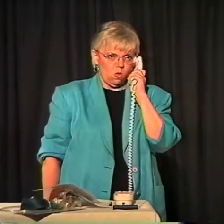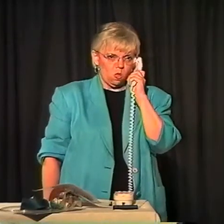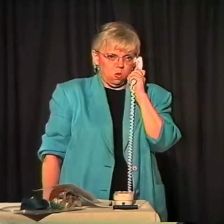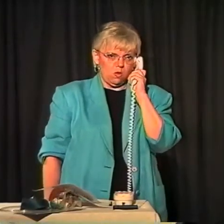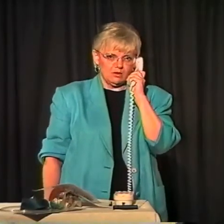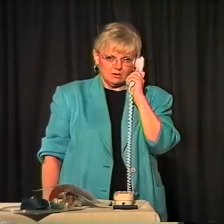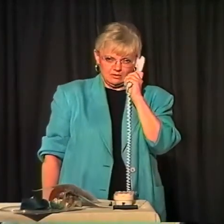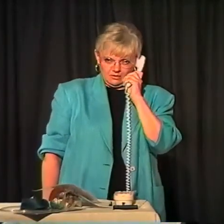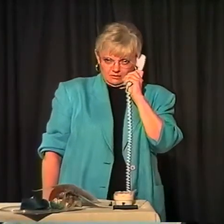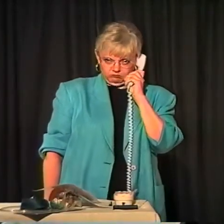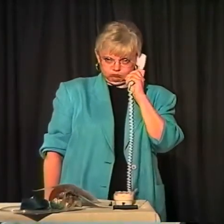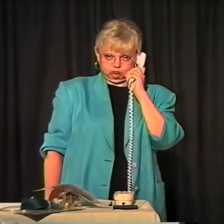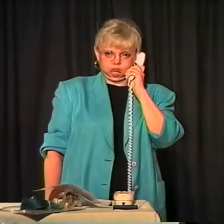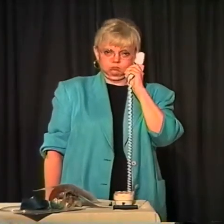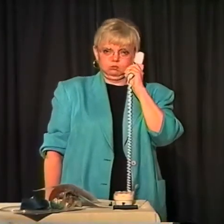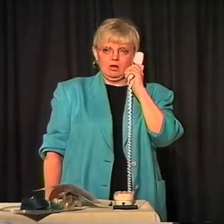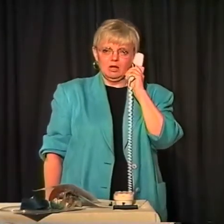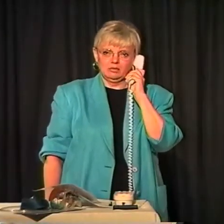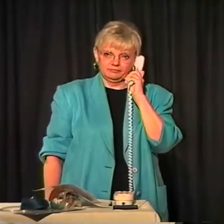And